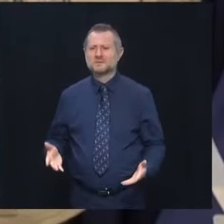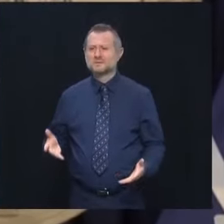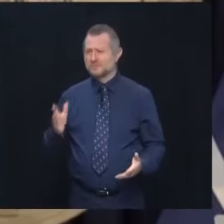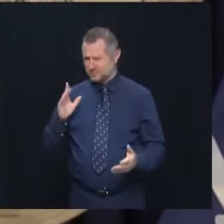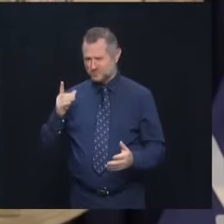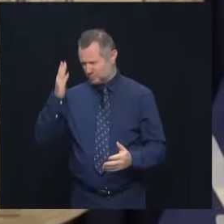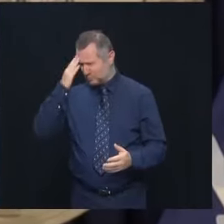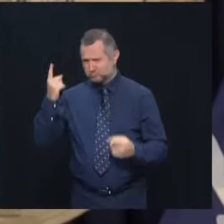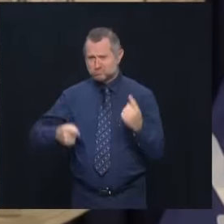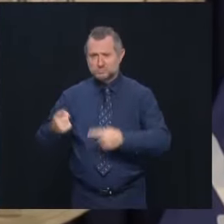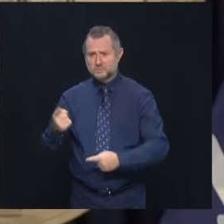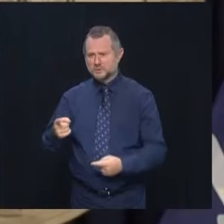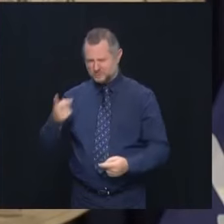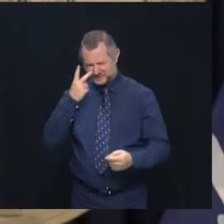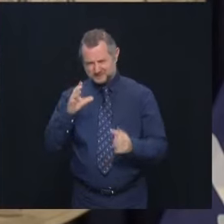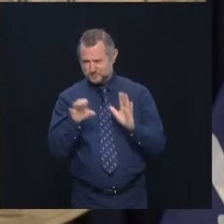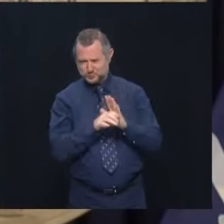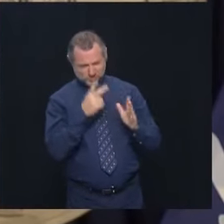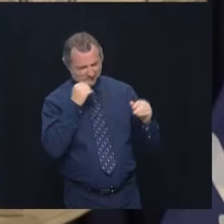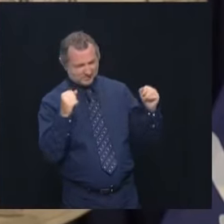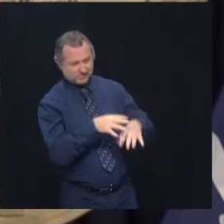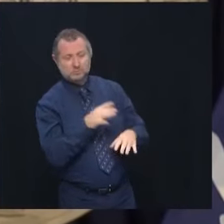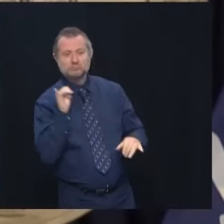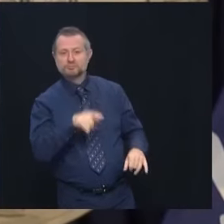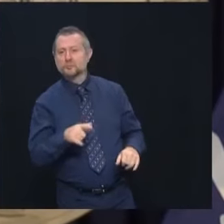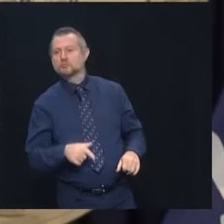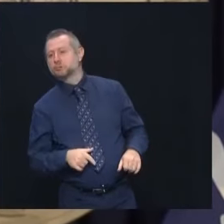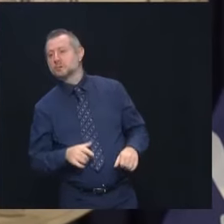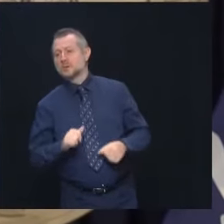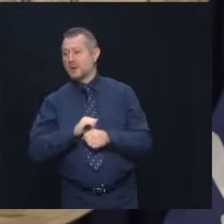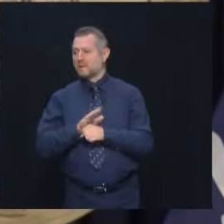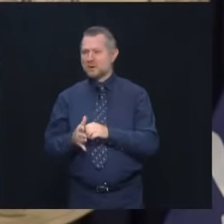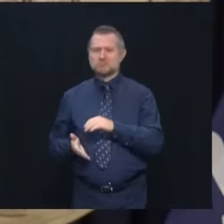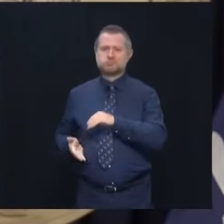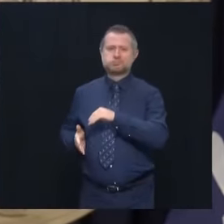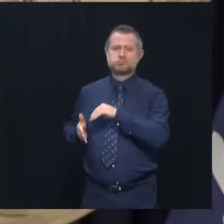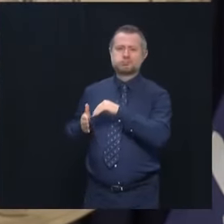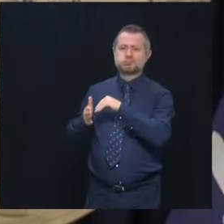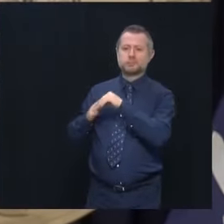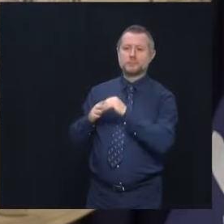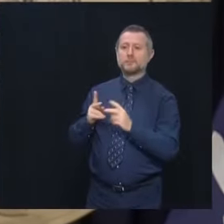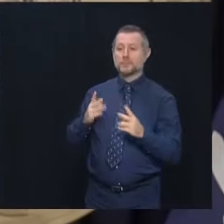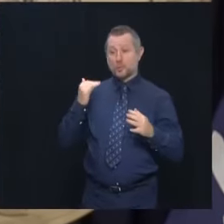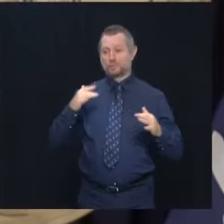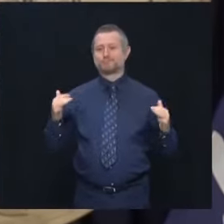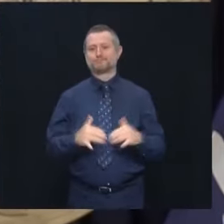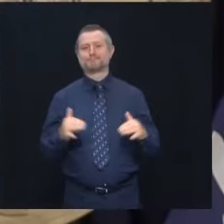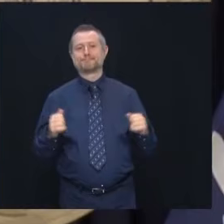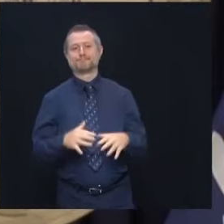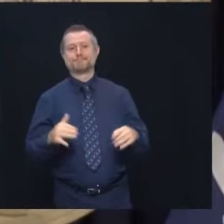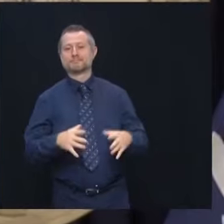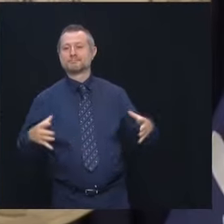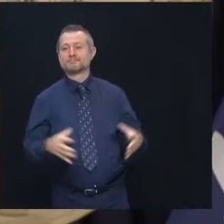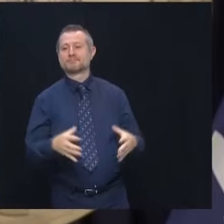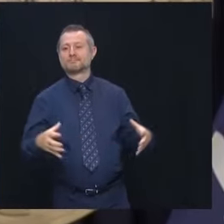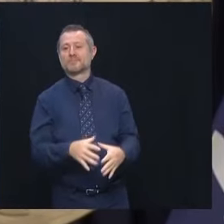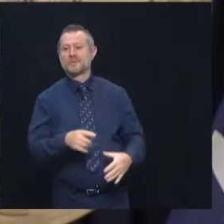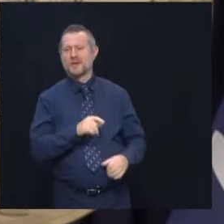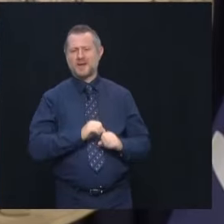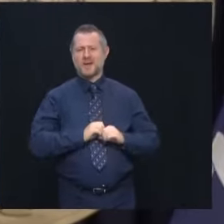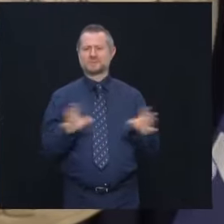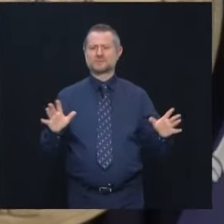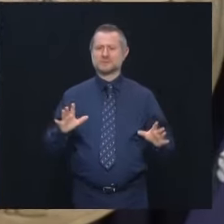pictures. How did the virus get high? That's how the virus got high. So there's no mystery